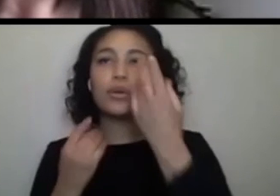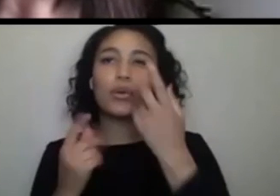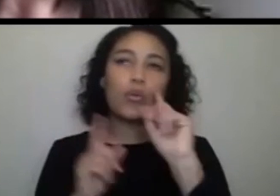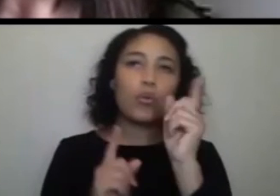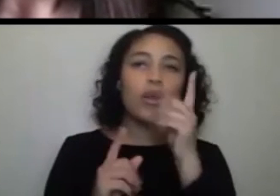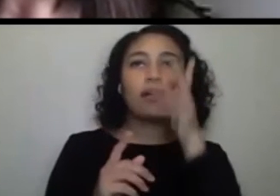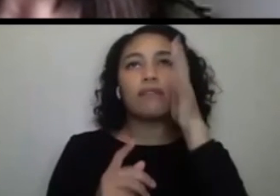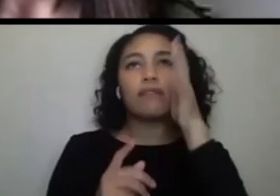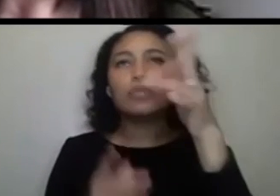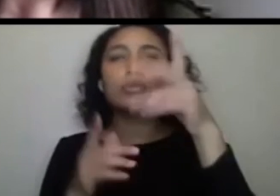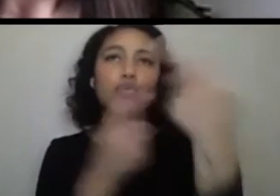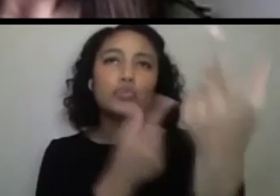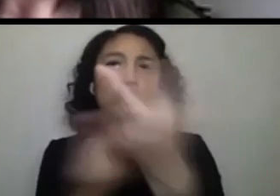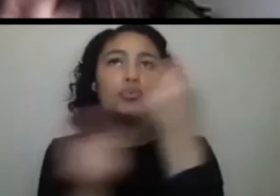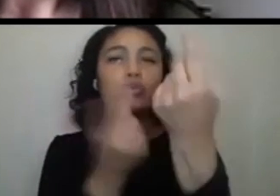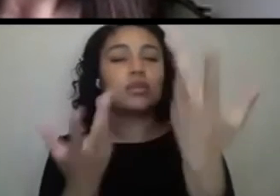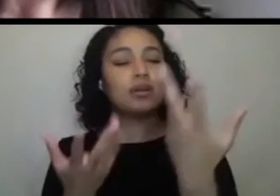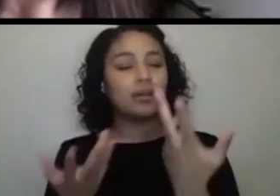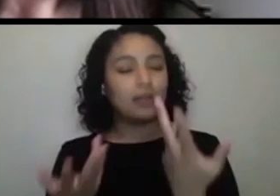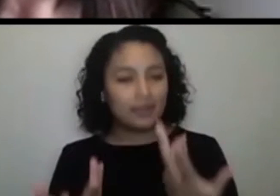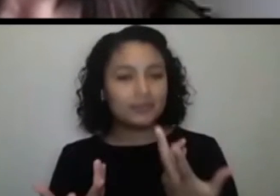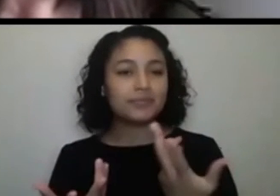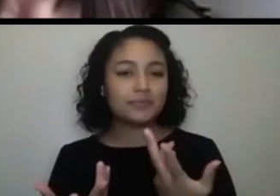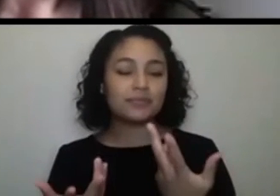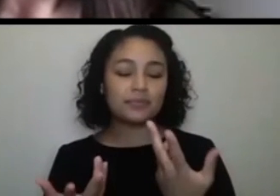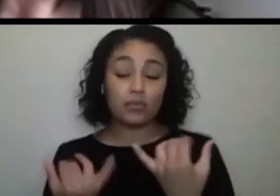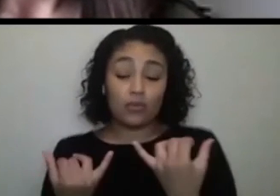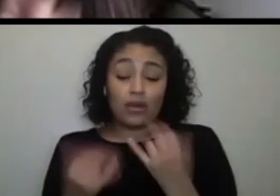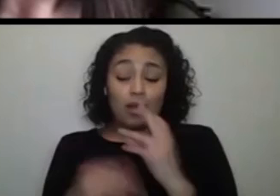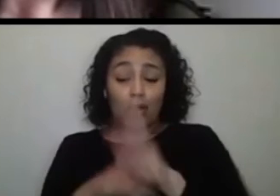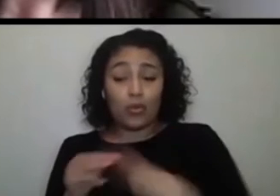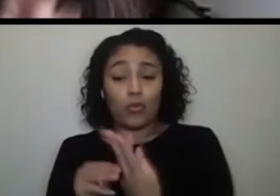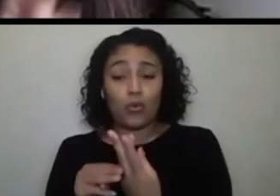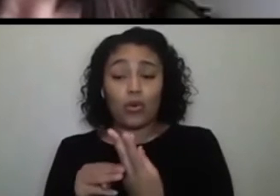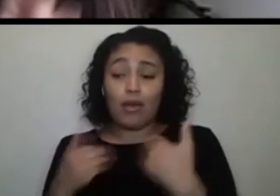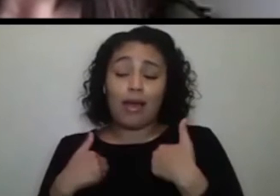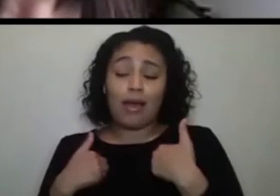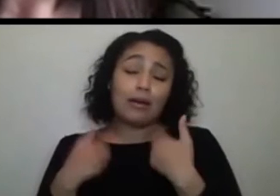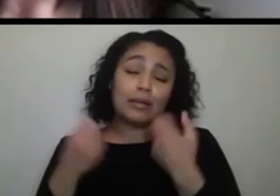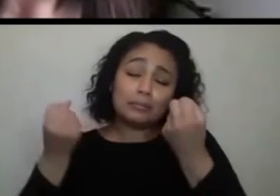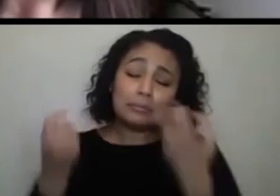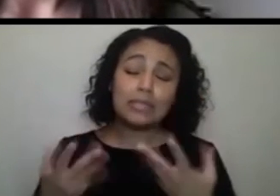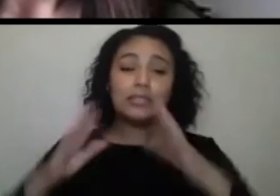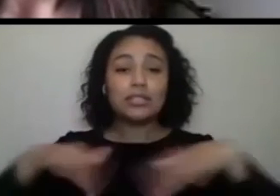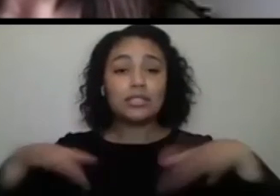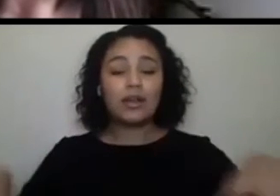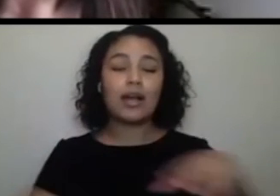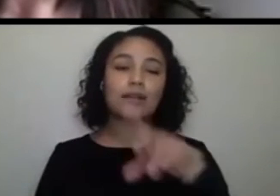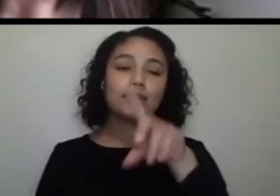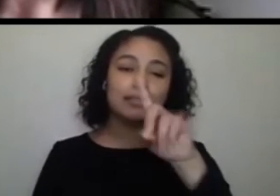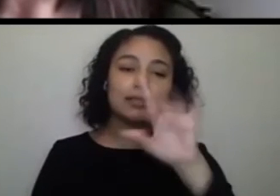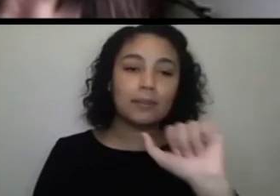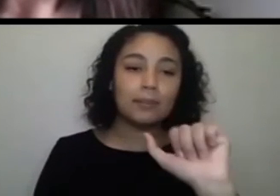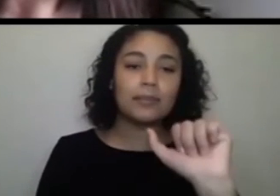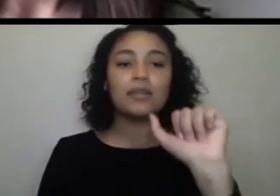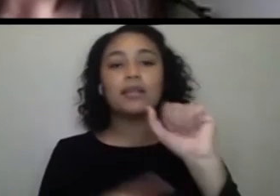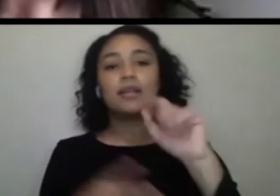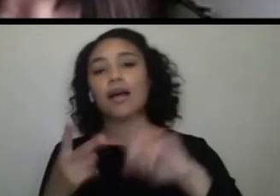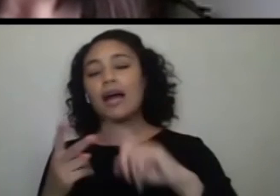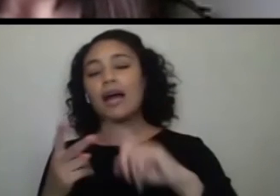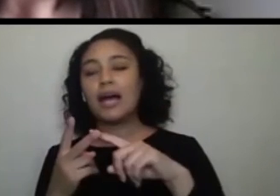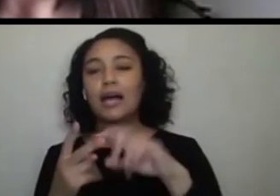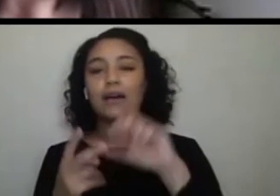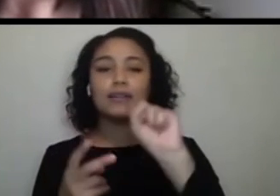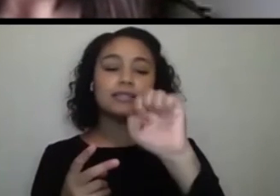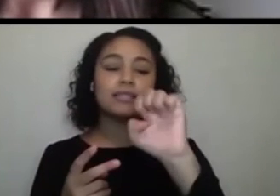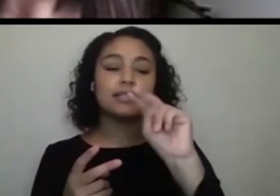you have to see that much of the world, I know you have many children that have disabilities and sensory disabilities.